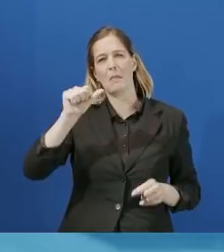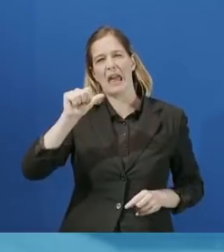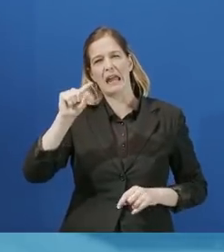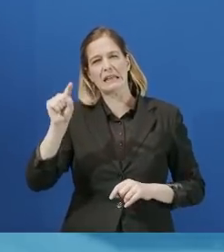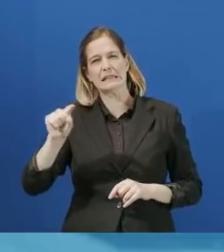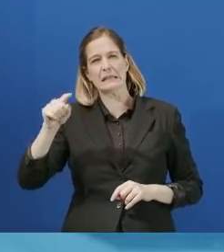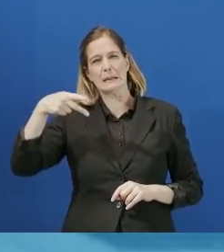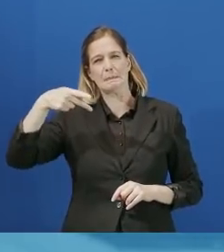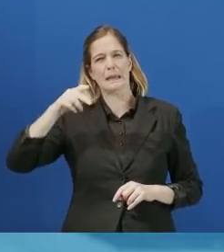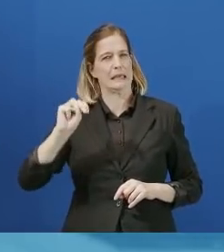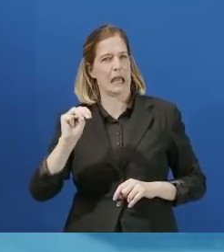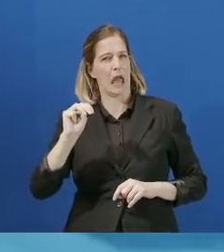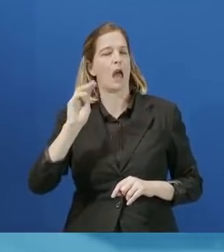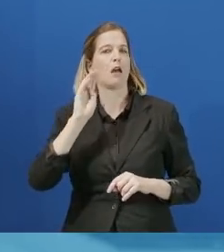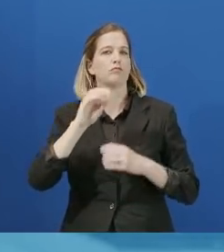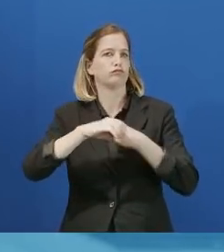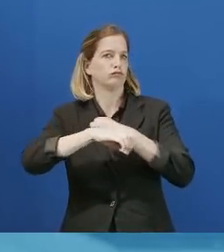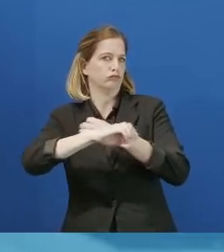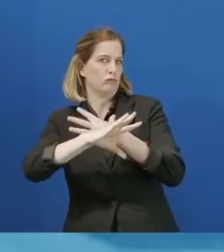Hi, Lorraine.